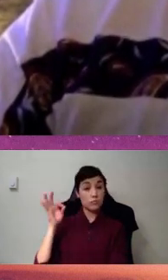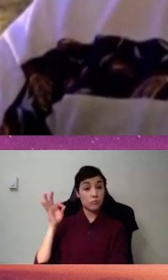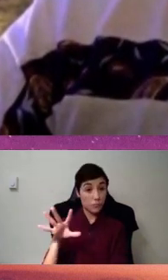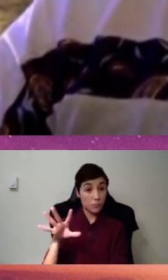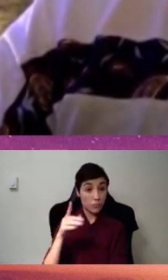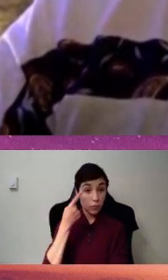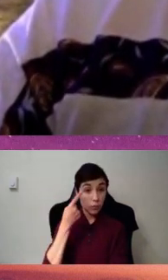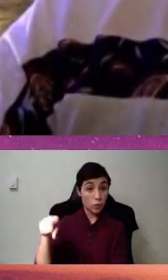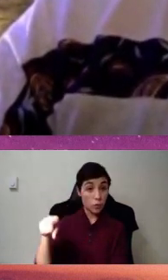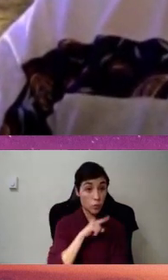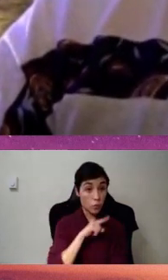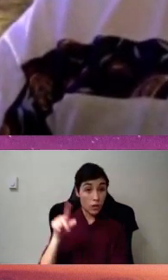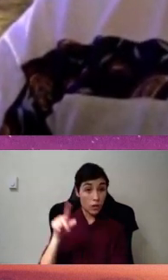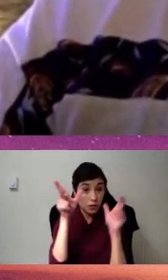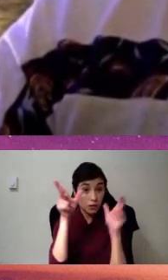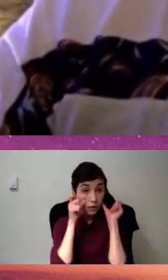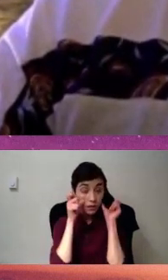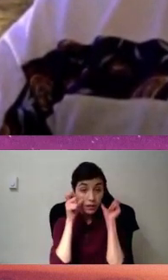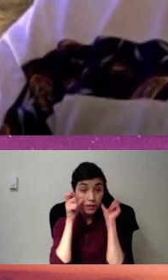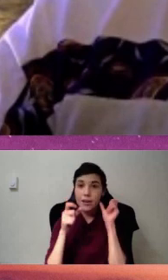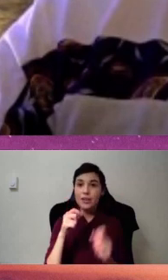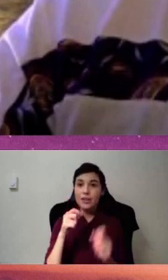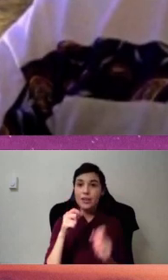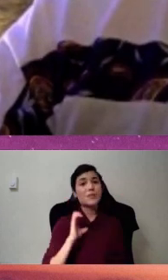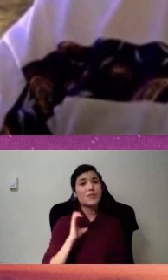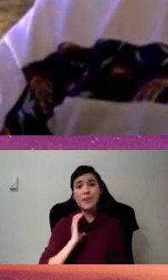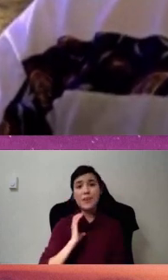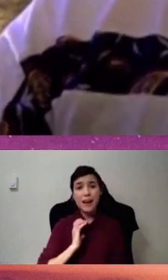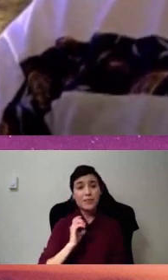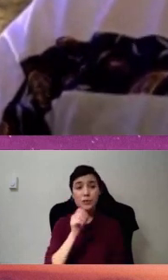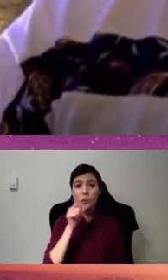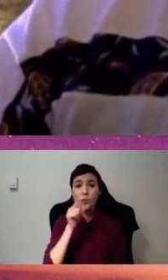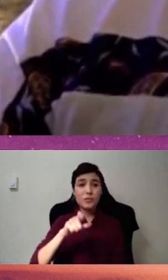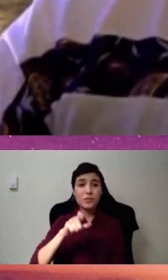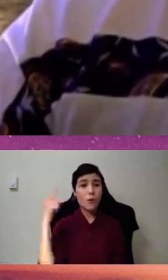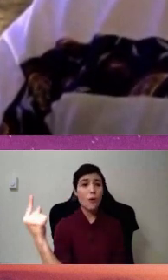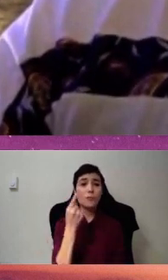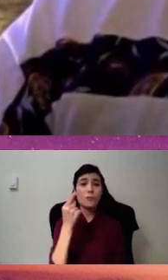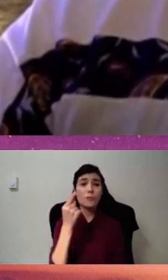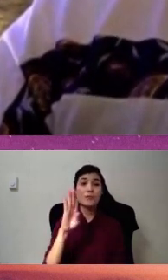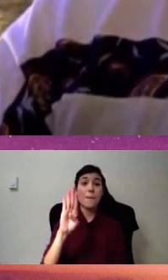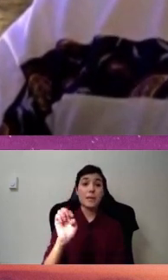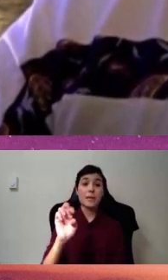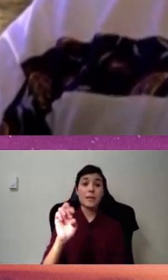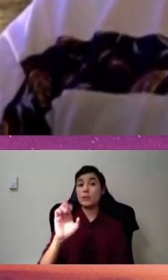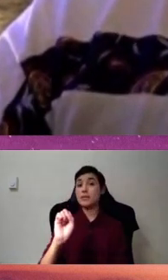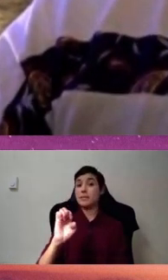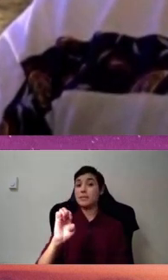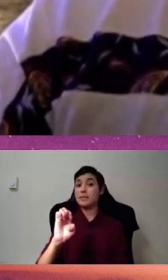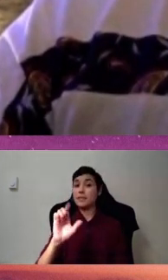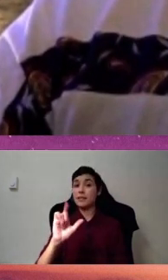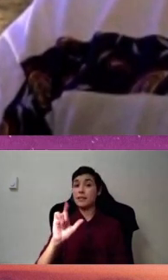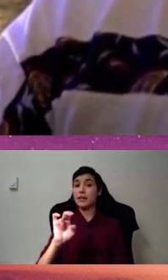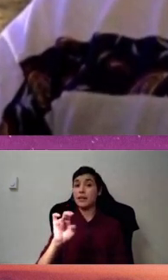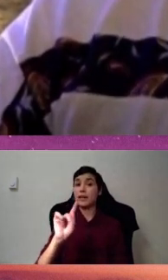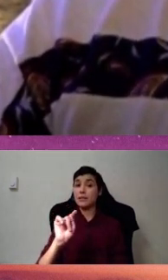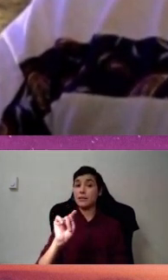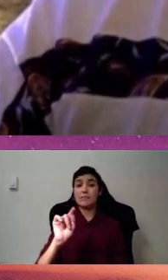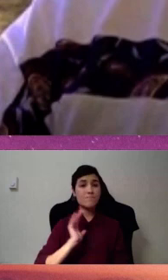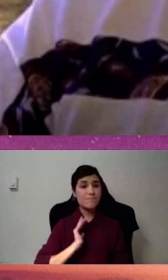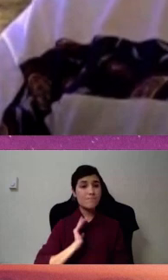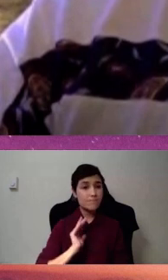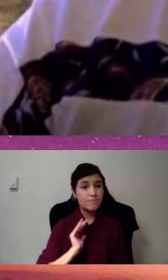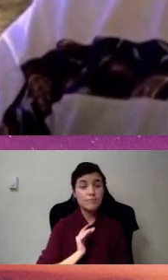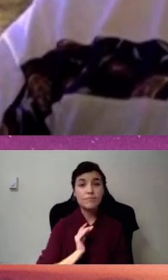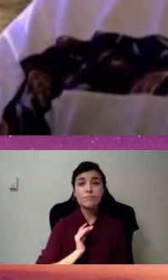in pain, and it's okay to hurt deeply and to need support around that. Your pain should always